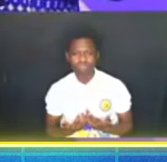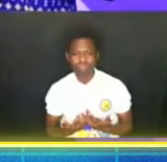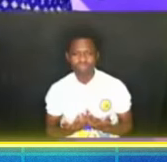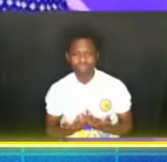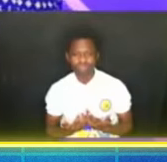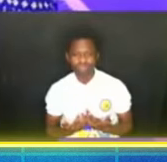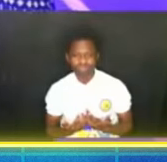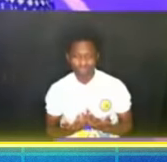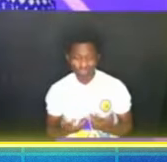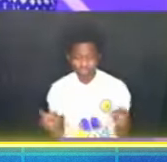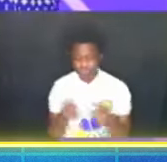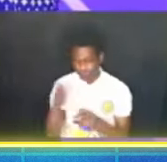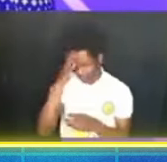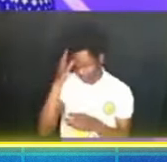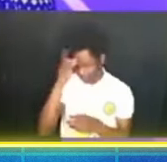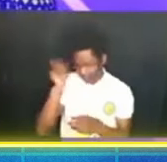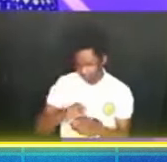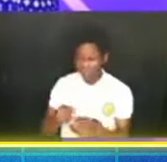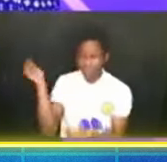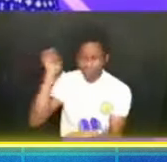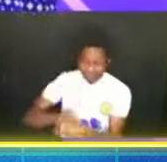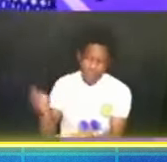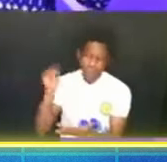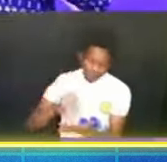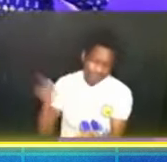fathers, you constantly be asking for wisdom and